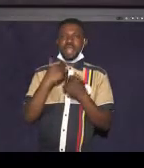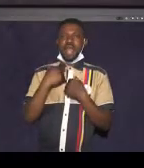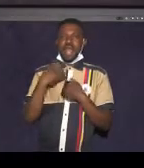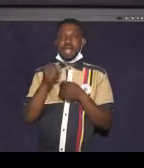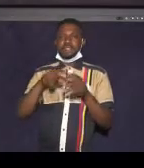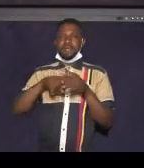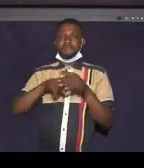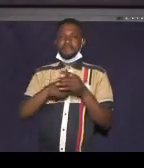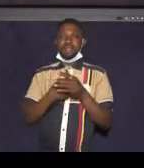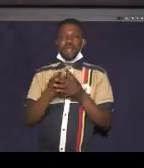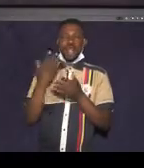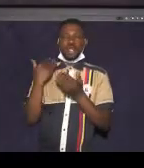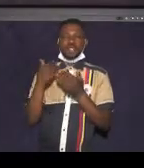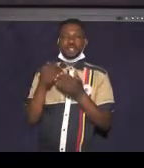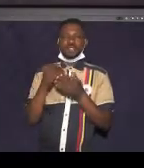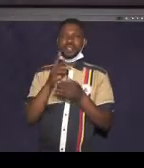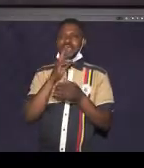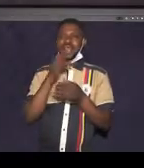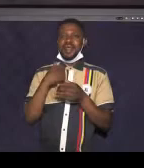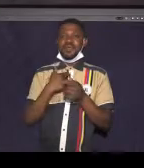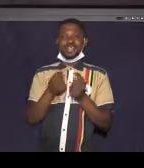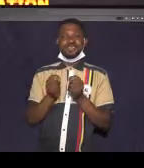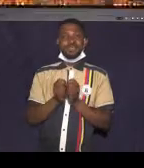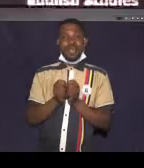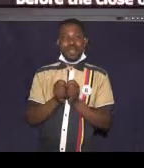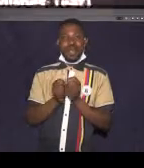begun. Are we together?